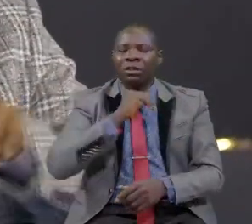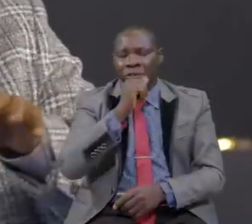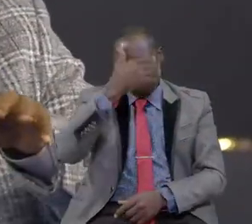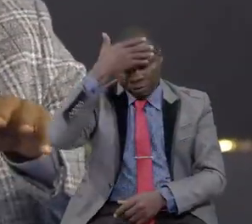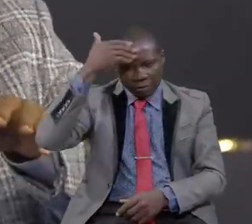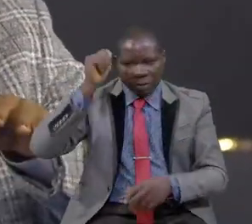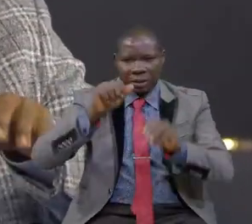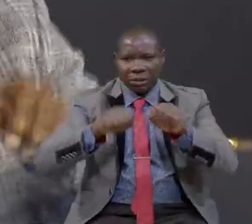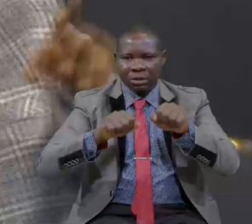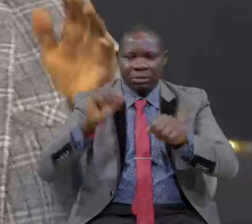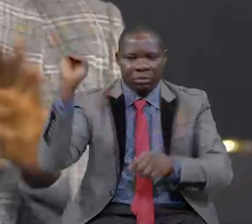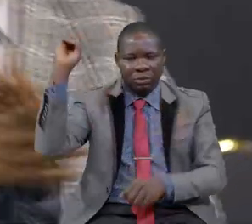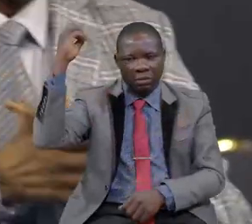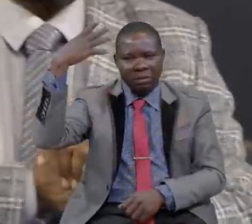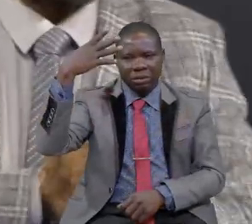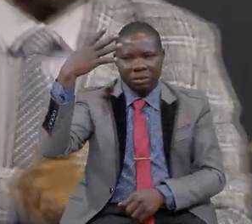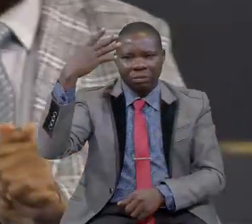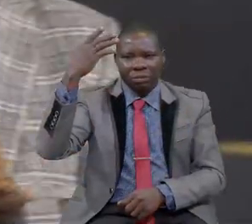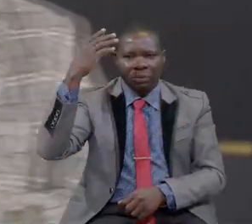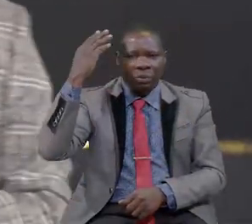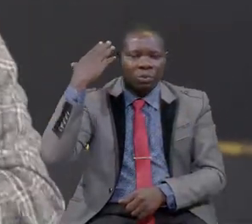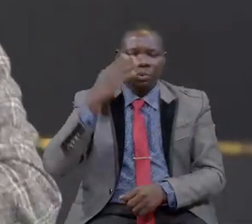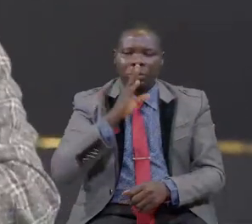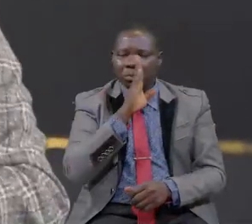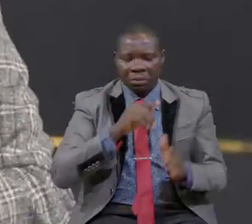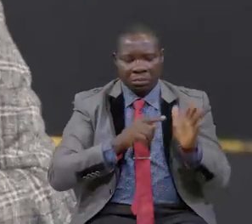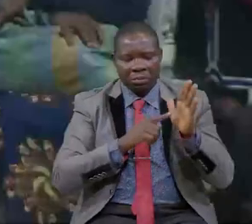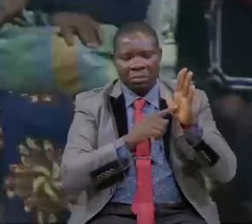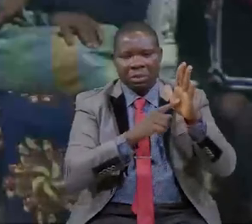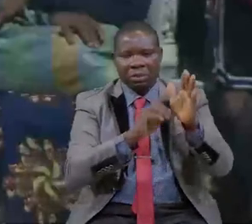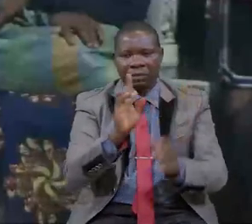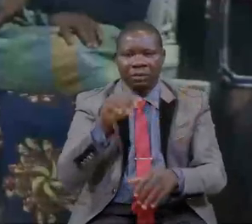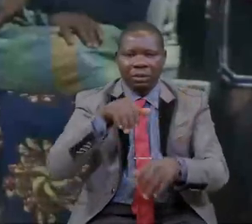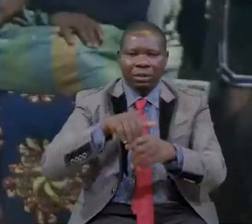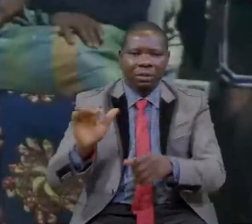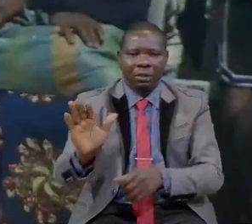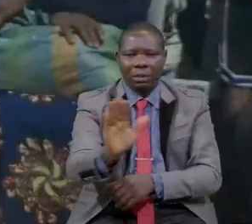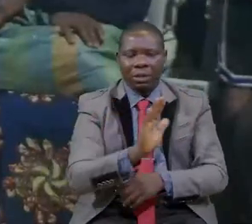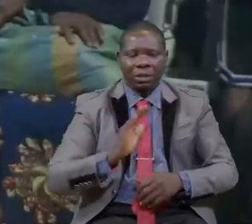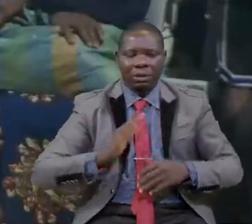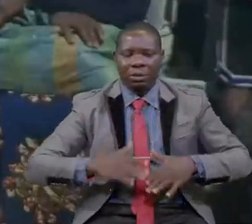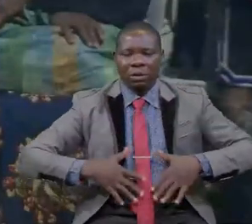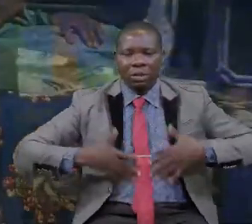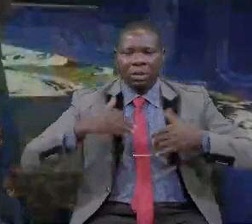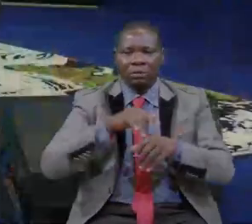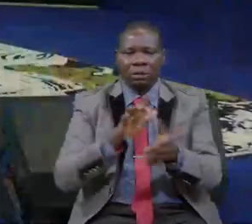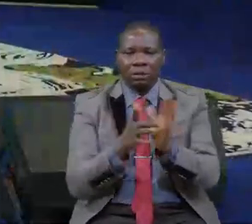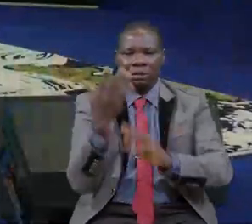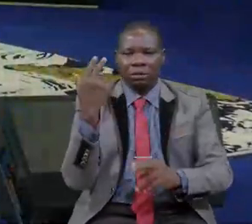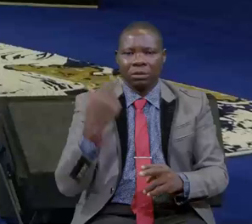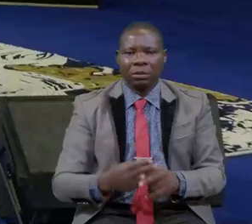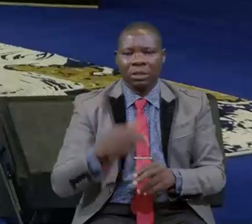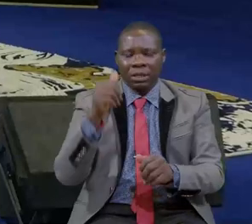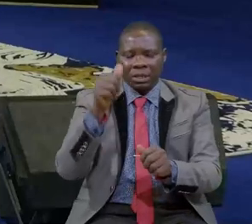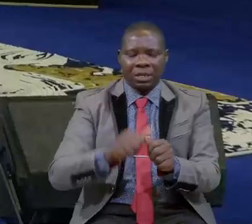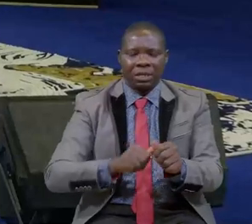grace will be manifested in your life. Every night we'll be looking